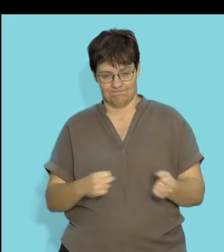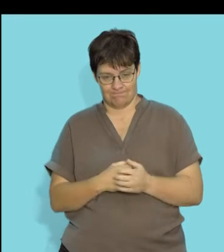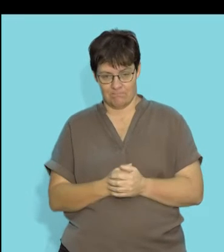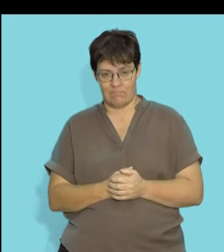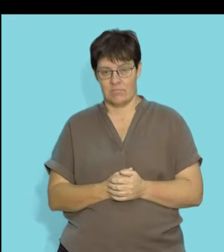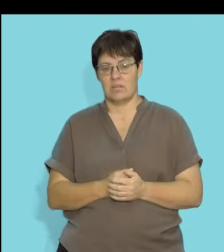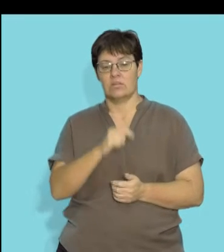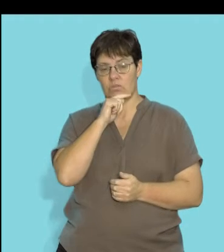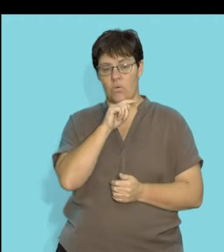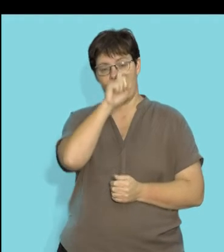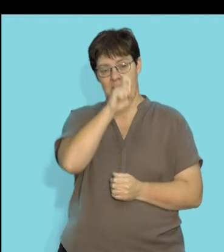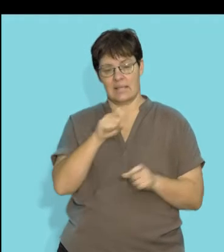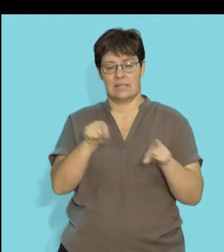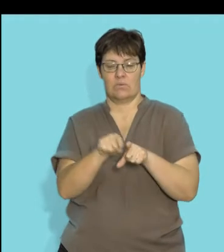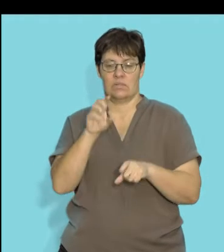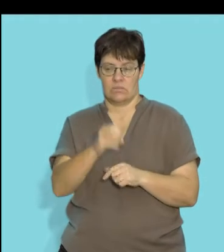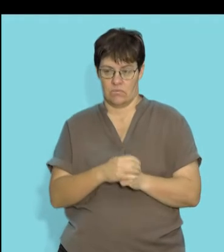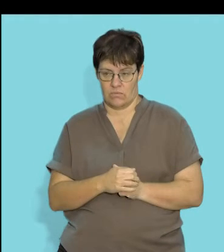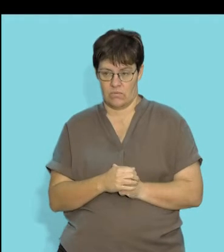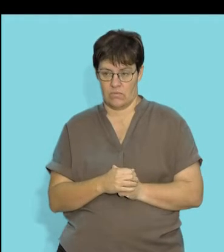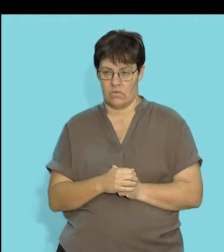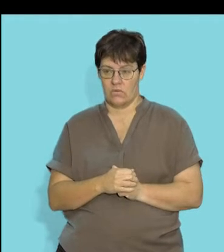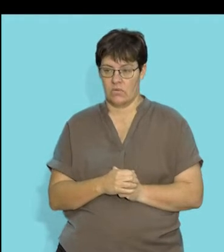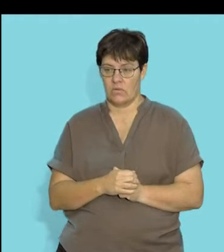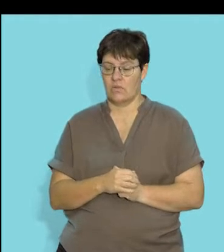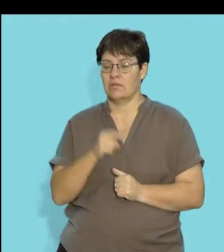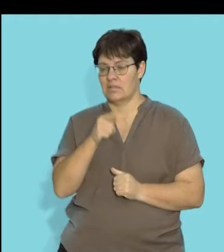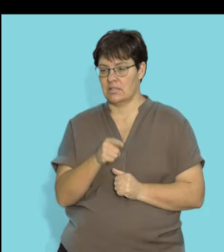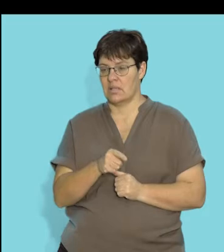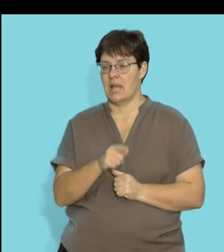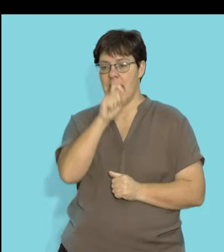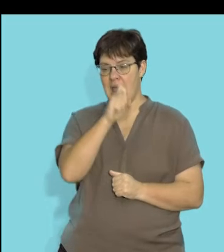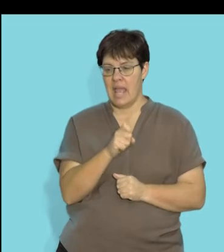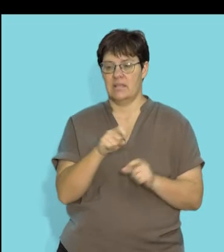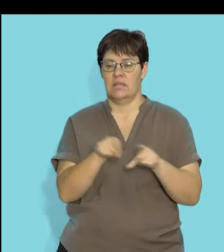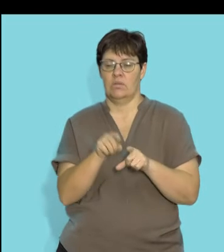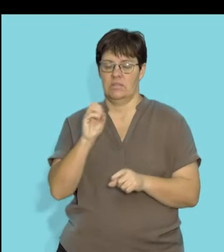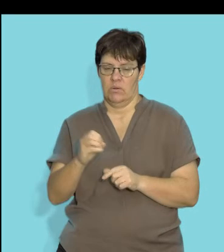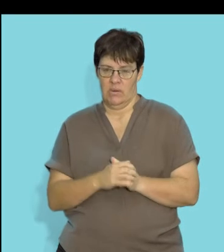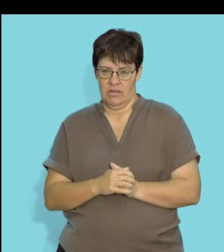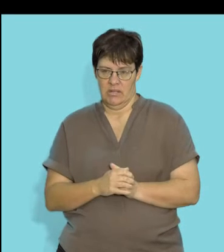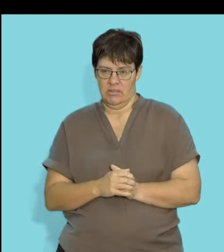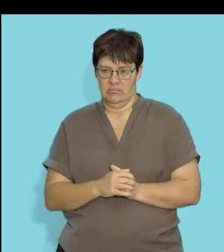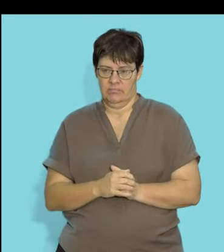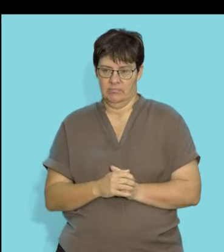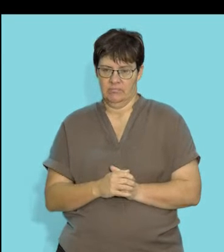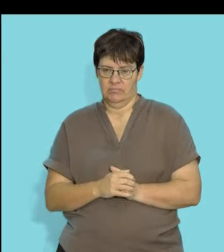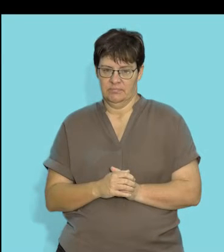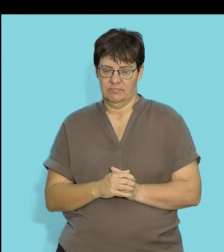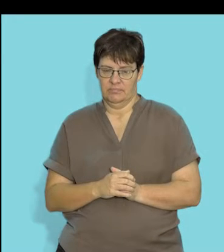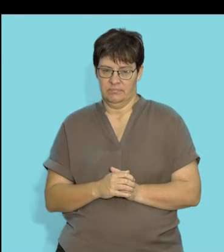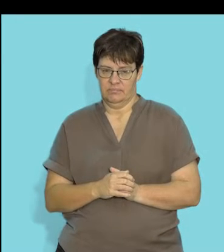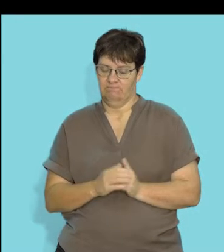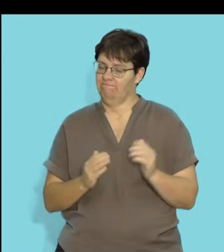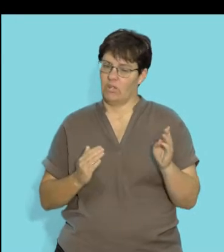asymptote, right? So it's x equal to 0. So on the y-axis, this is x equal to 0. And